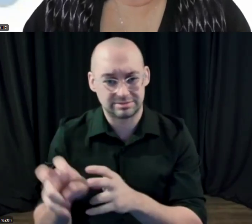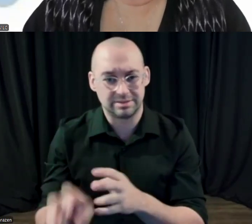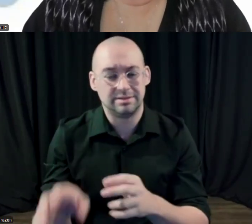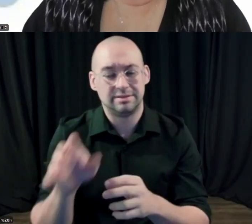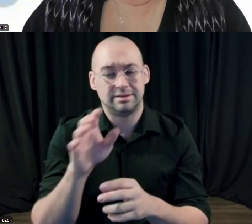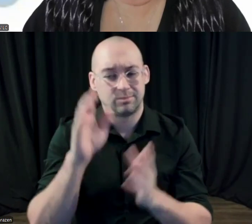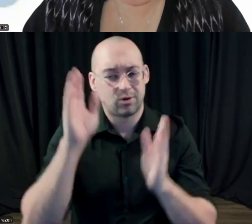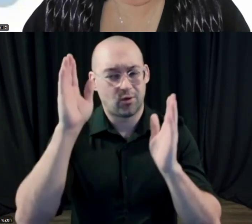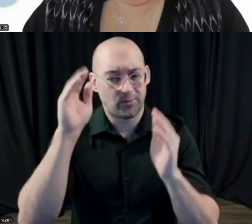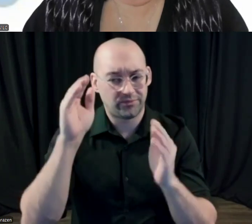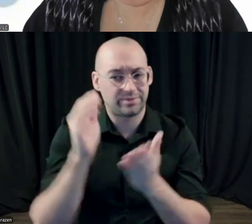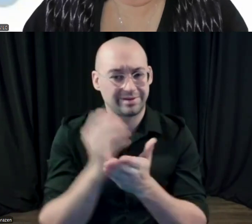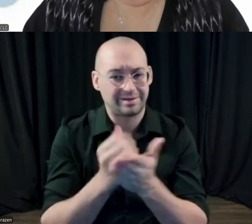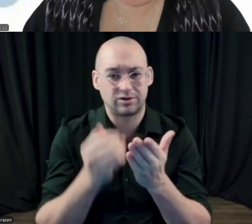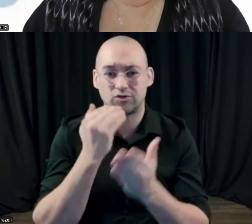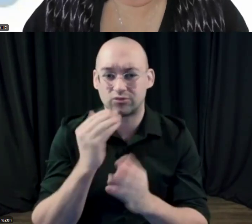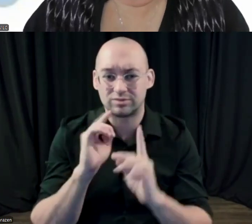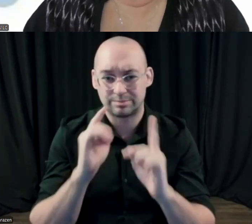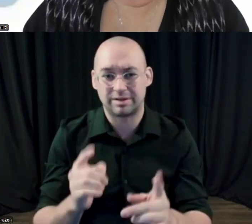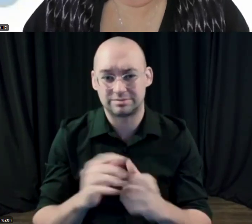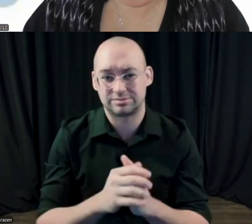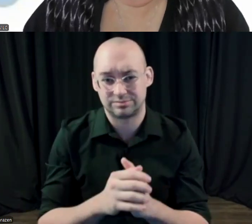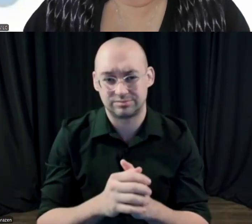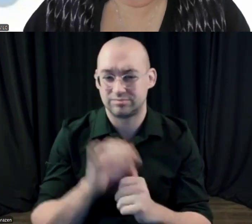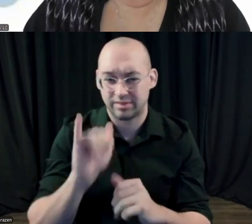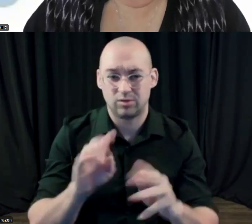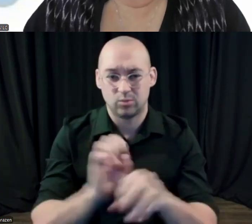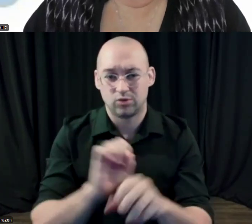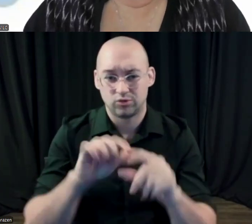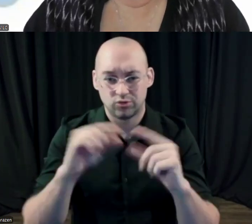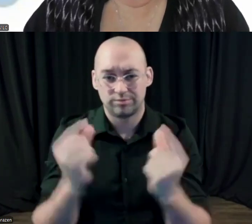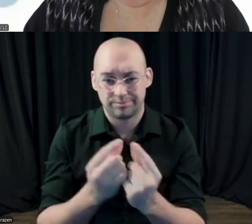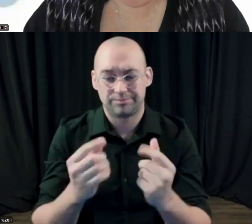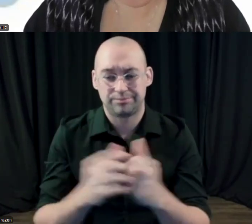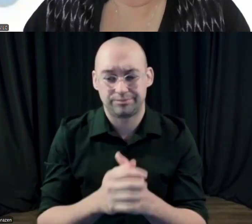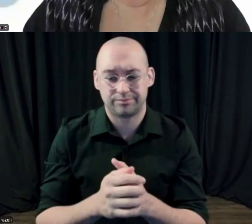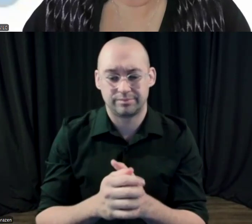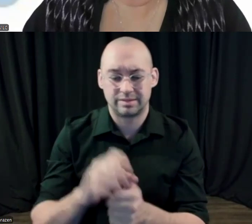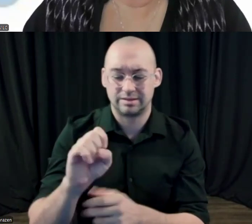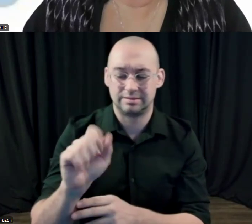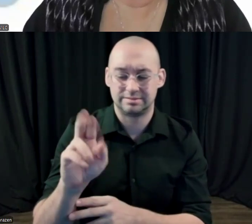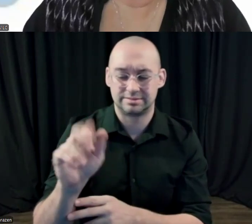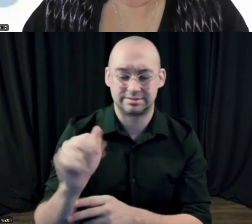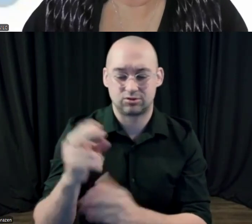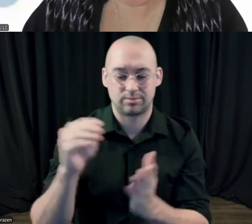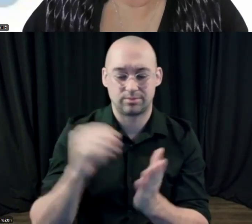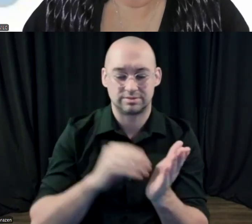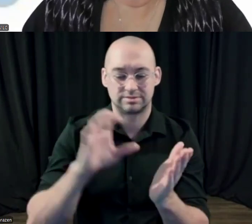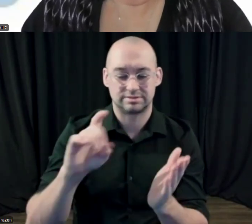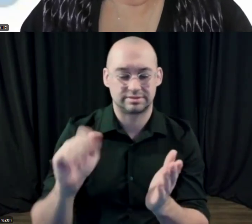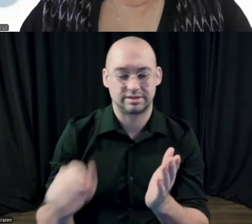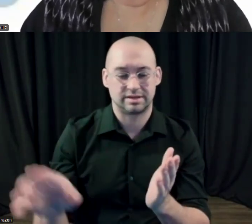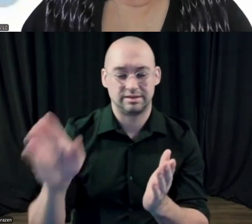some good responses to the work group. And it looks like Sarah put in there, CDA also will be pushing out that notice